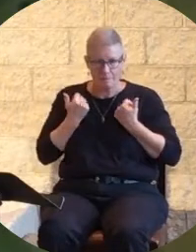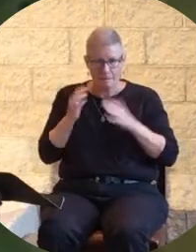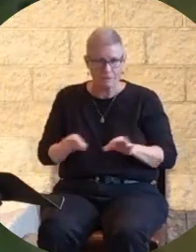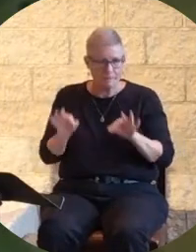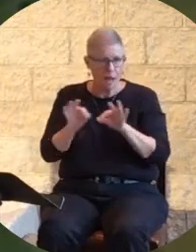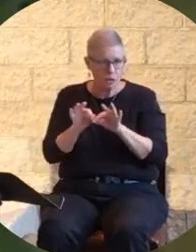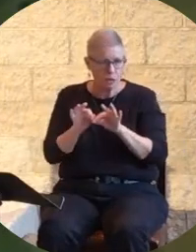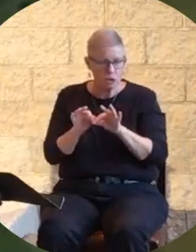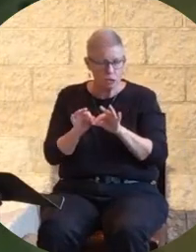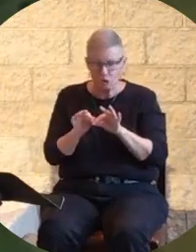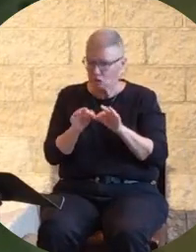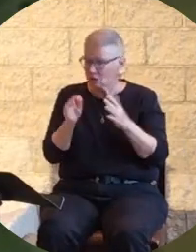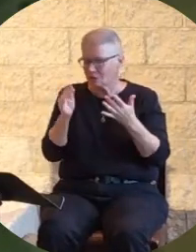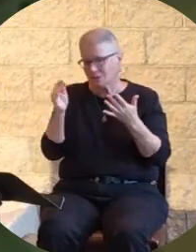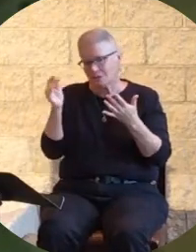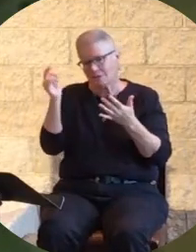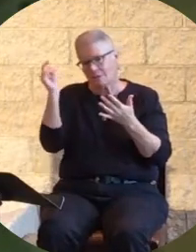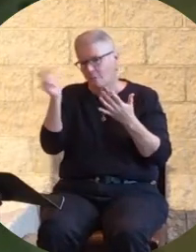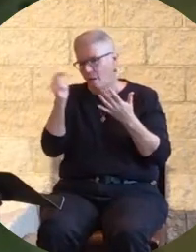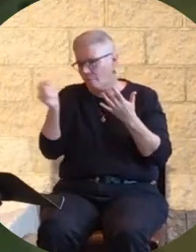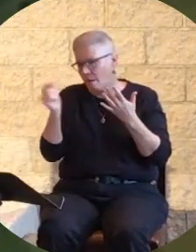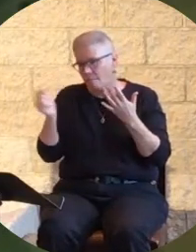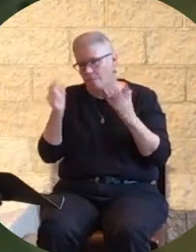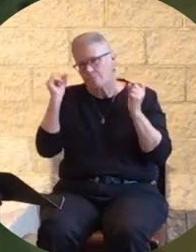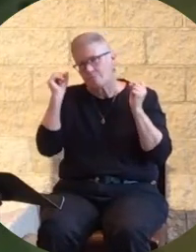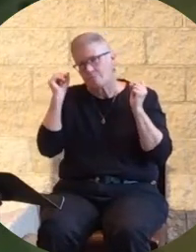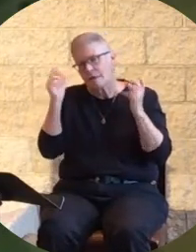All kinds of amazing things occurred